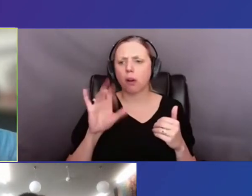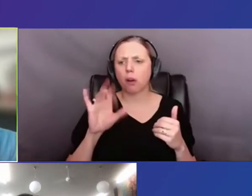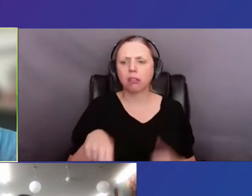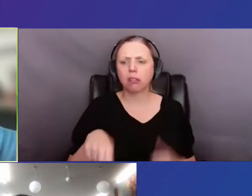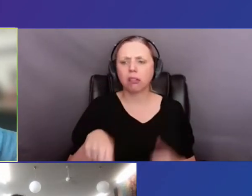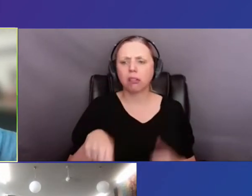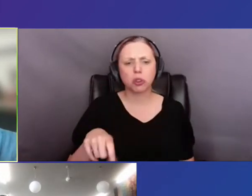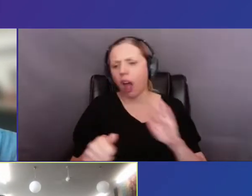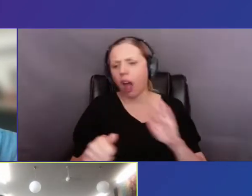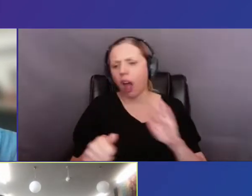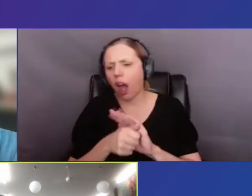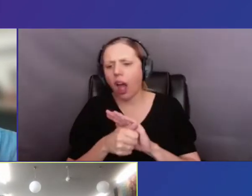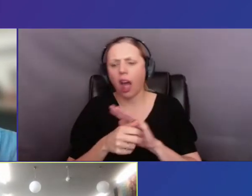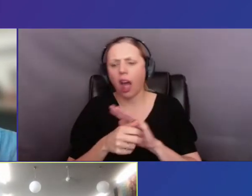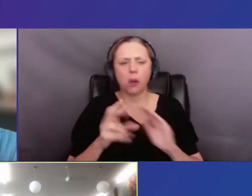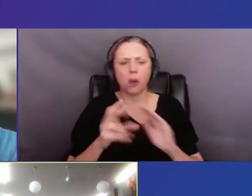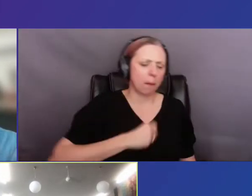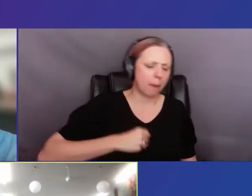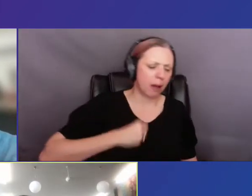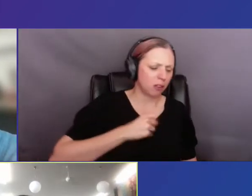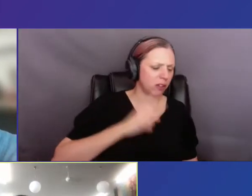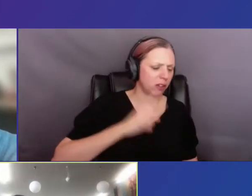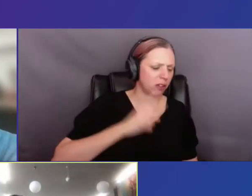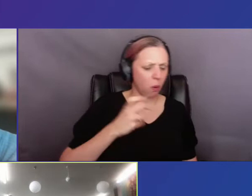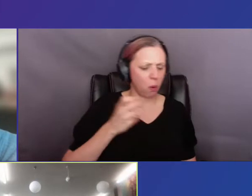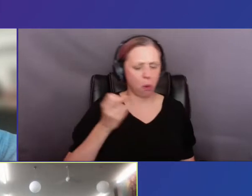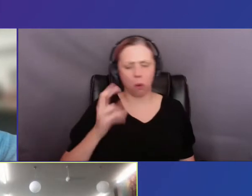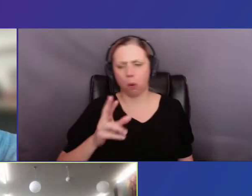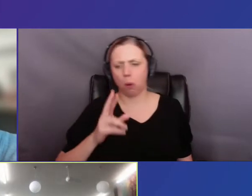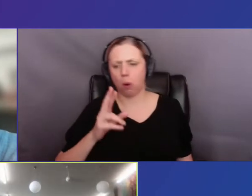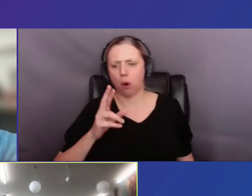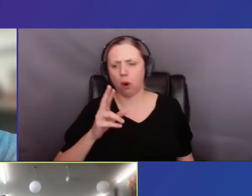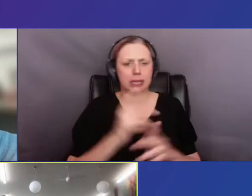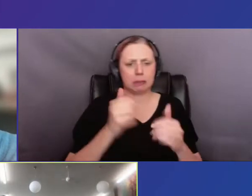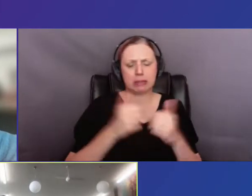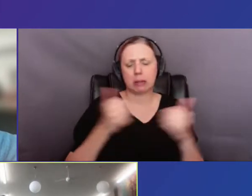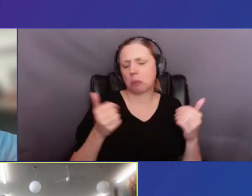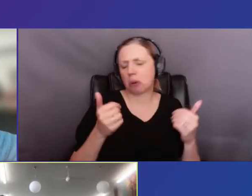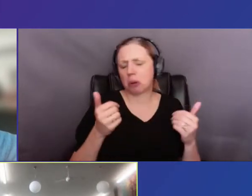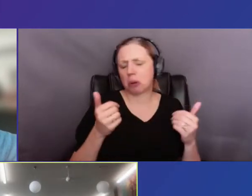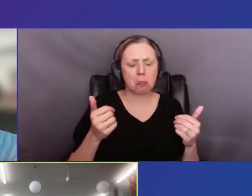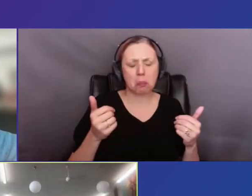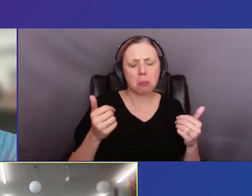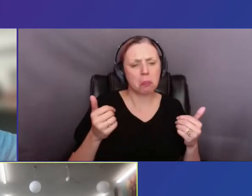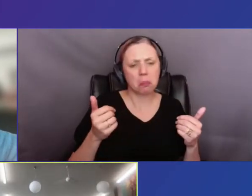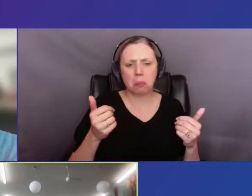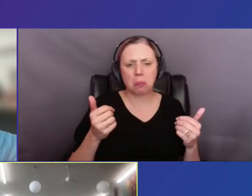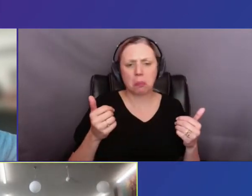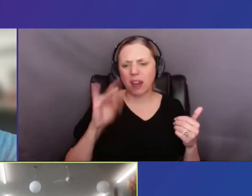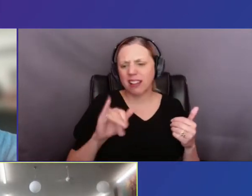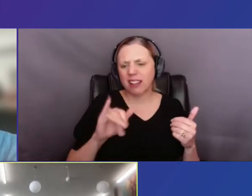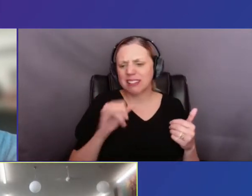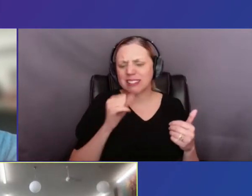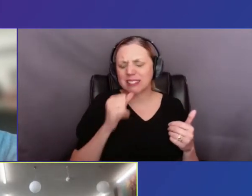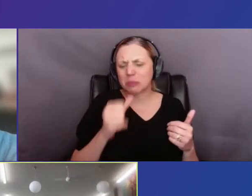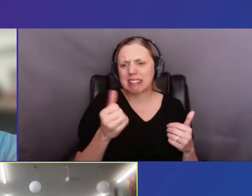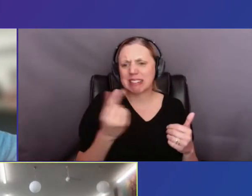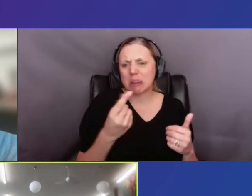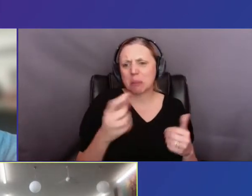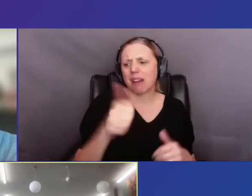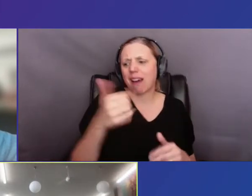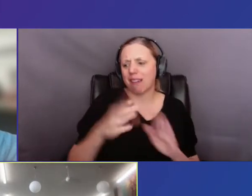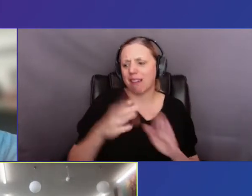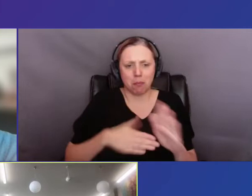hide or apologize for or keep separate as something other than my